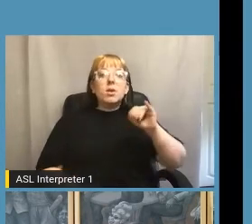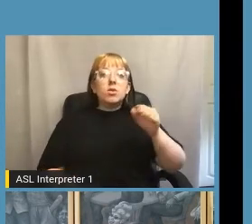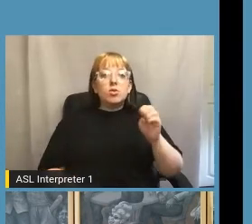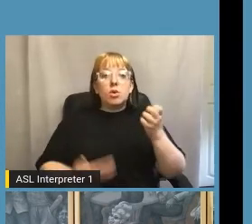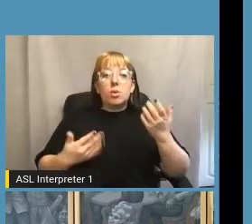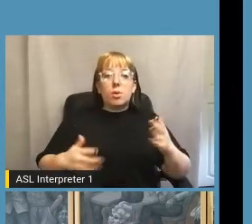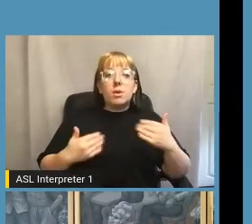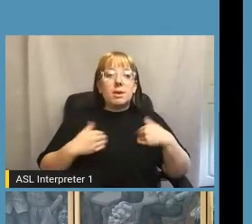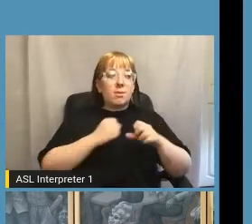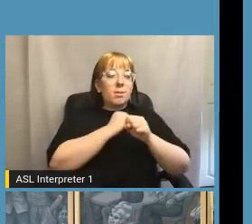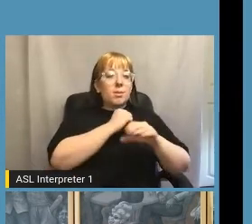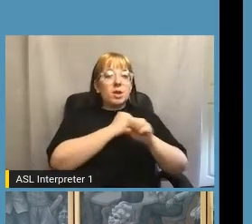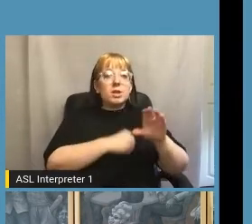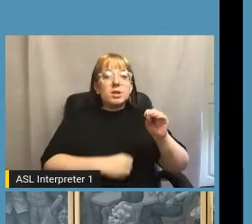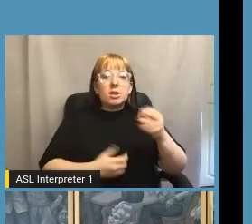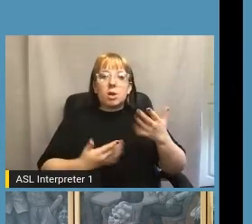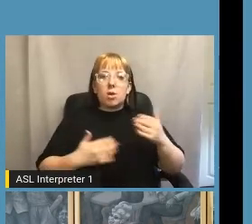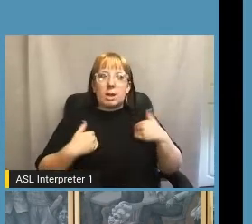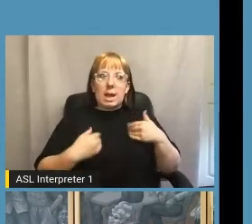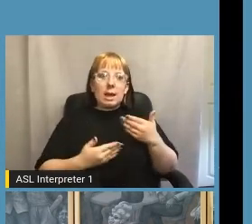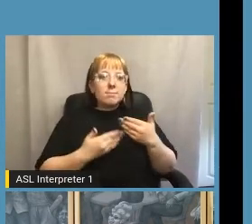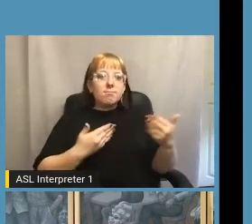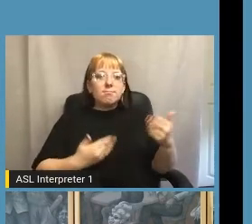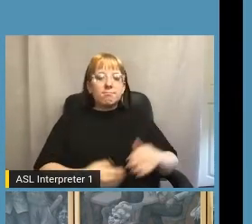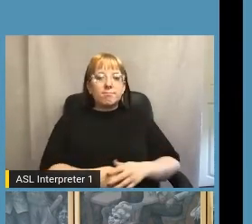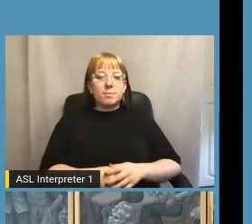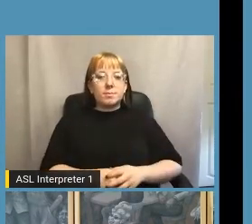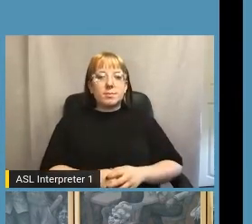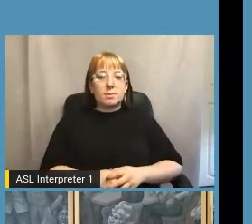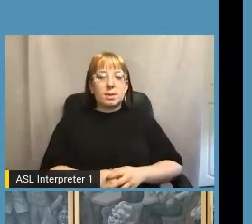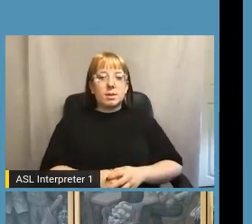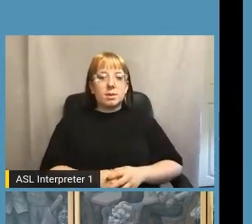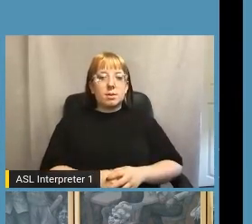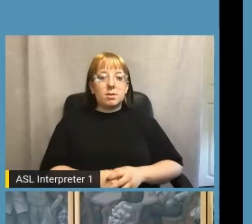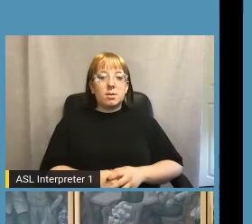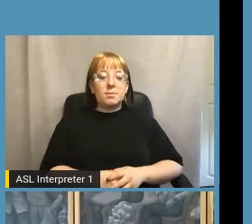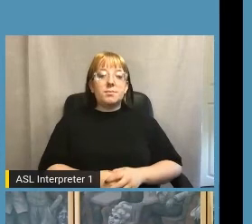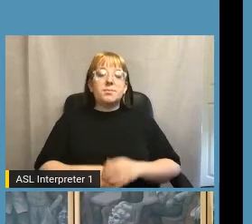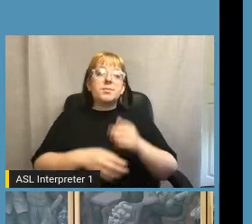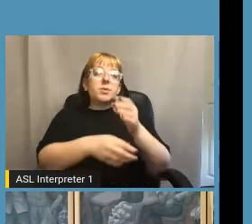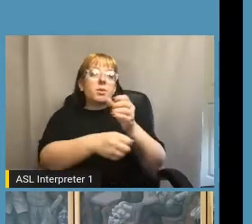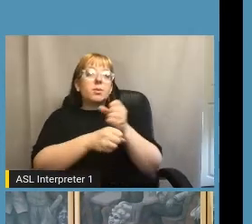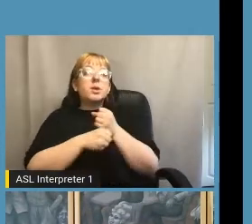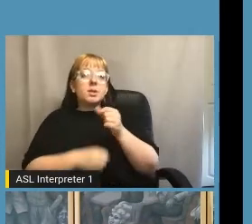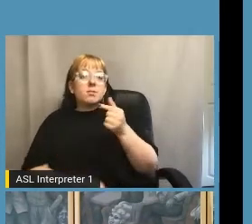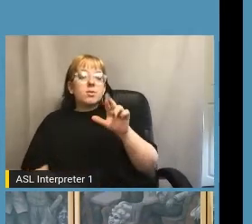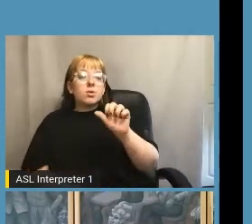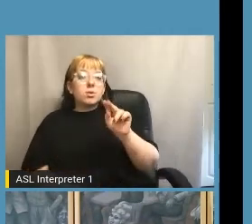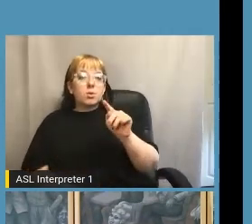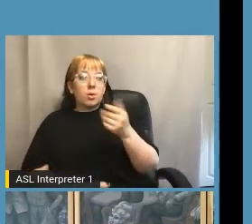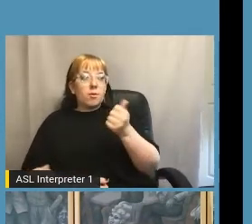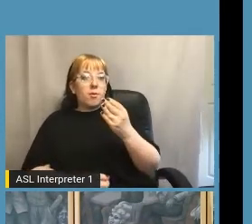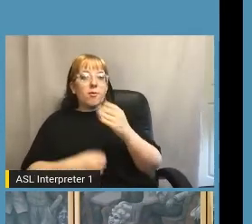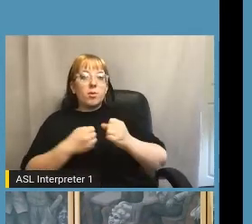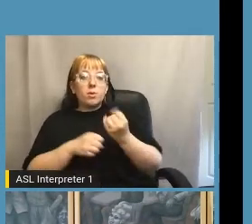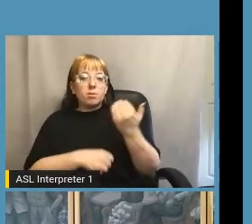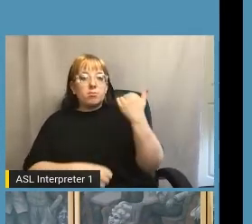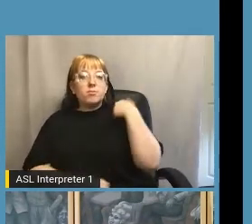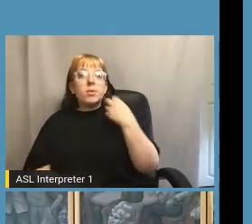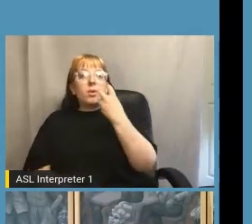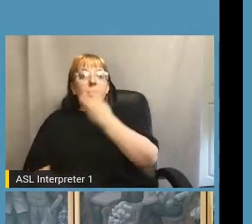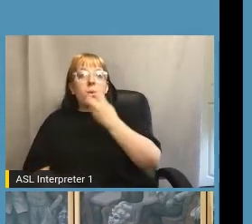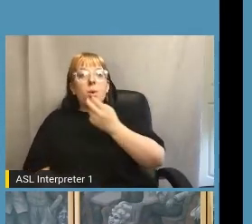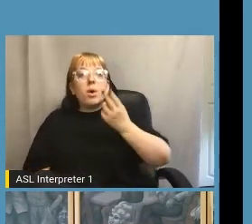that had some of the equipment necessary. In our case, we had received a grant a couple years earlier for an oral history project that meant we had